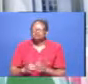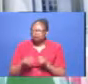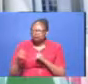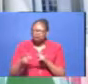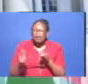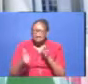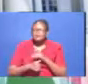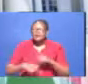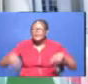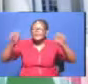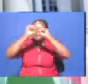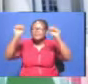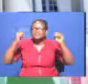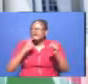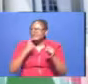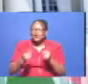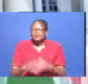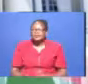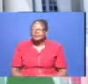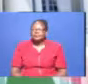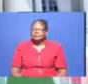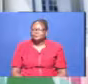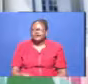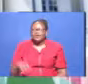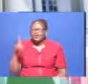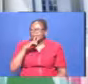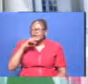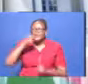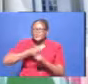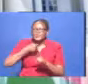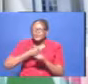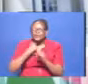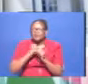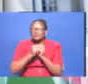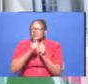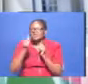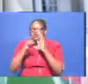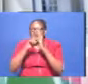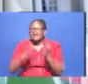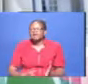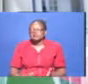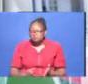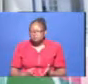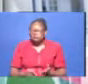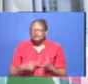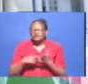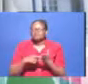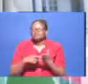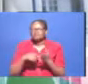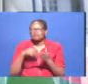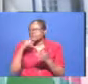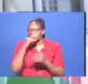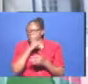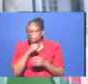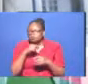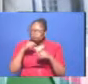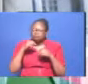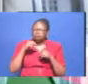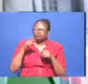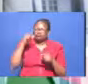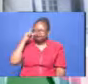Moi. The fierce activist would team up with other lawyers such as Kiraito Murungi, James Orengo, Paul